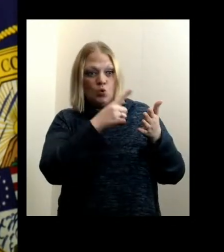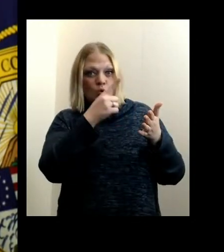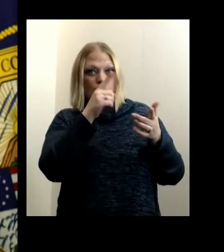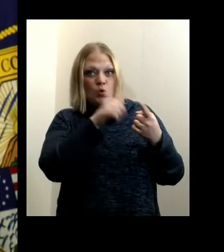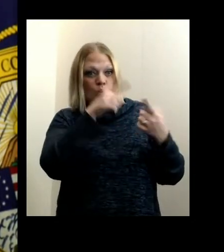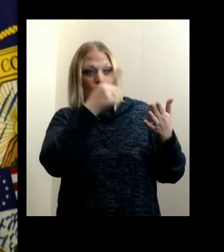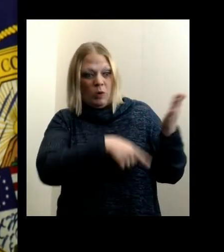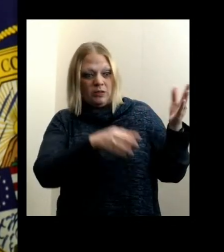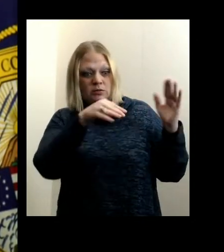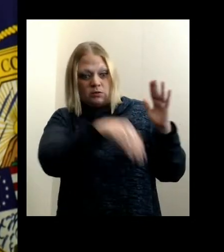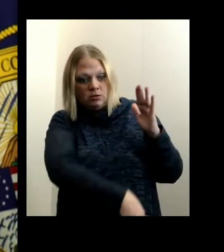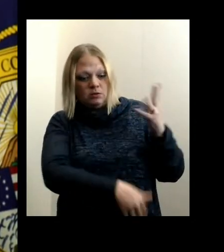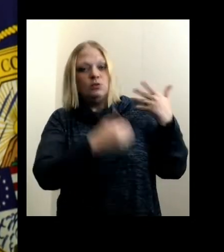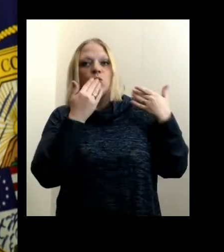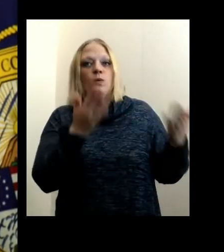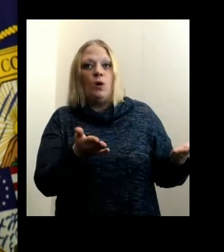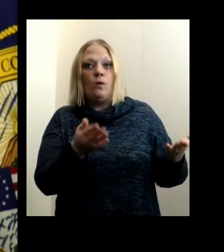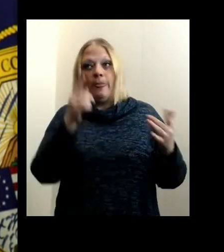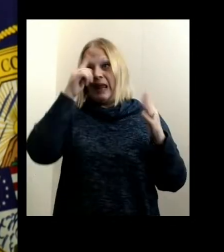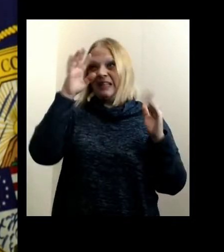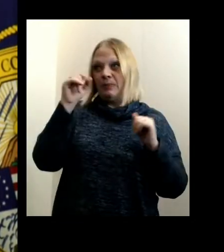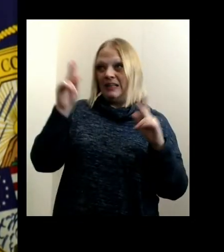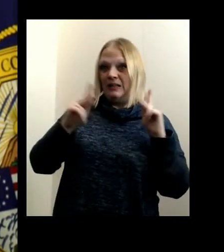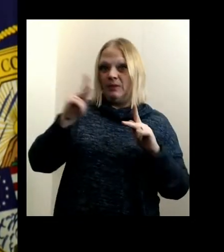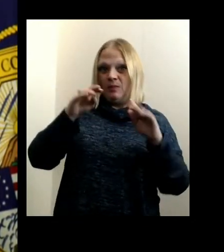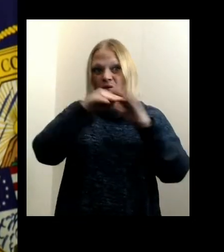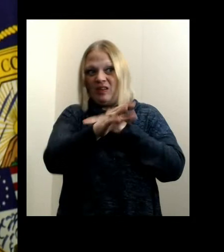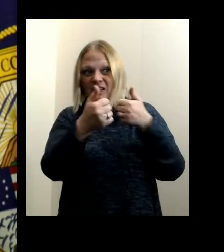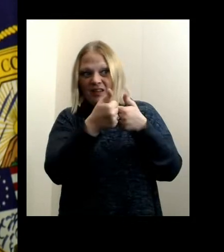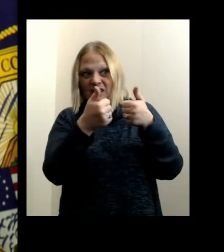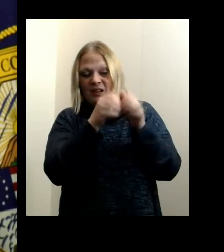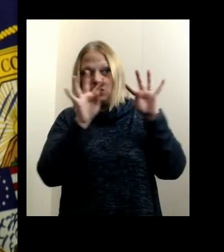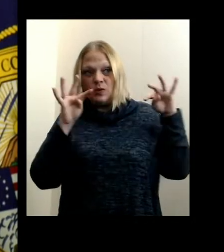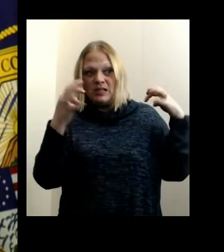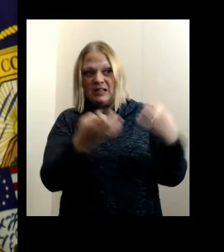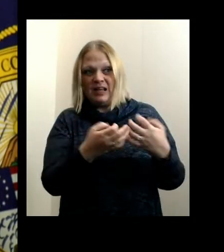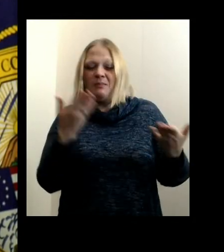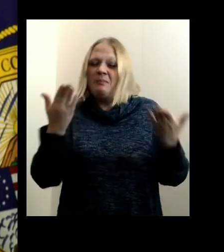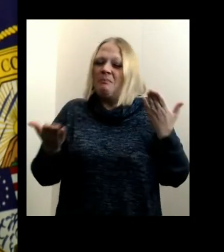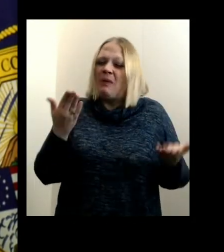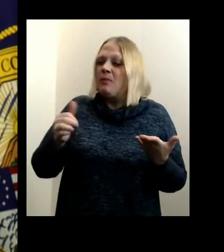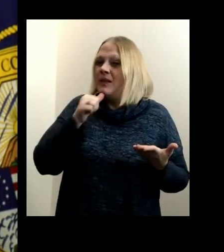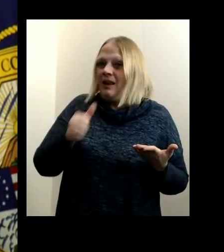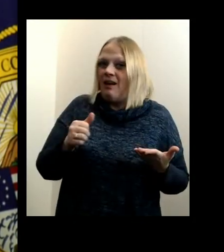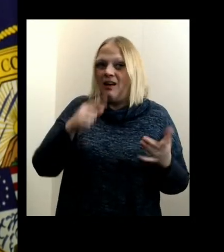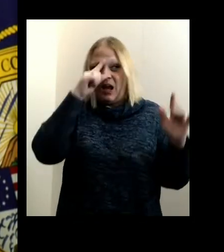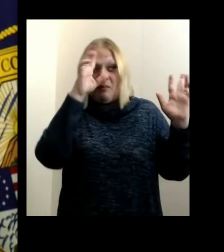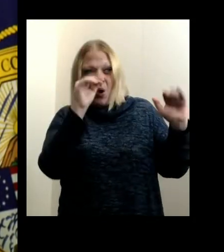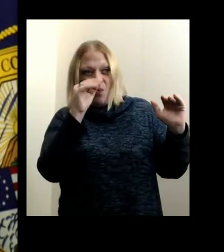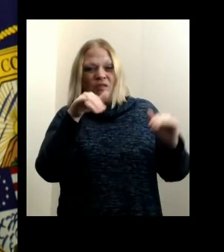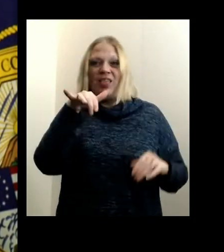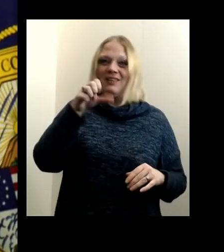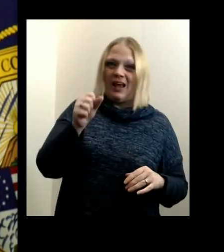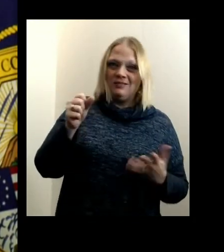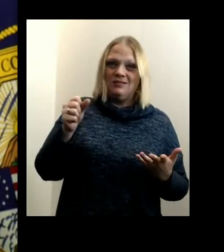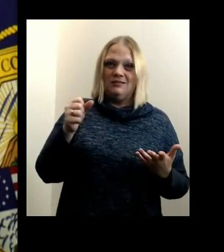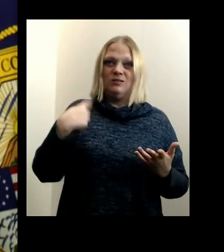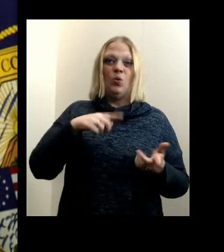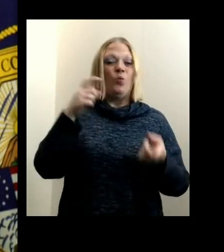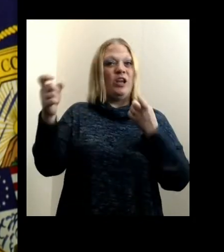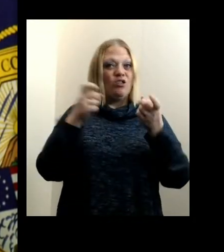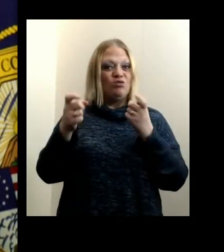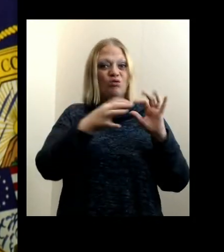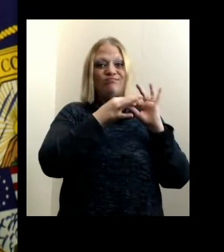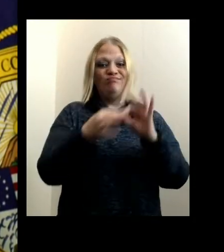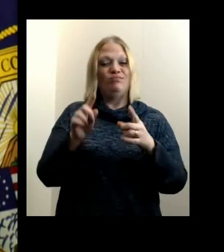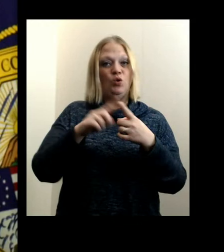expecting fans to be in the stands? Probably not. Am I hopeful? Yes. But we control it with regards to